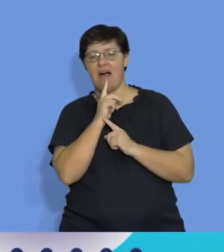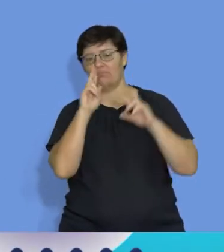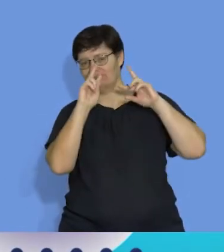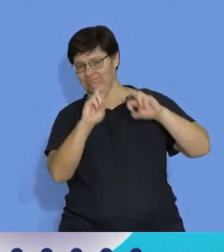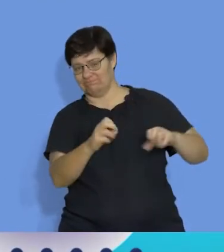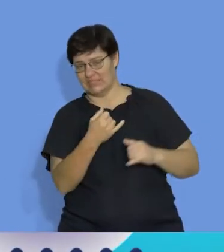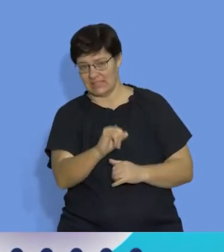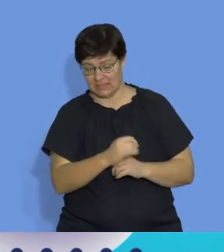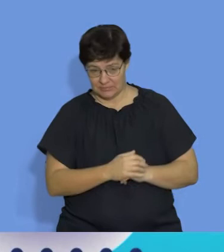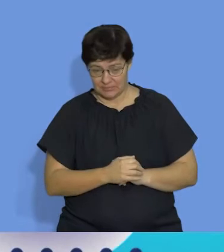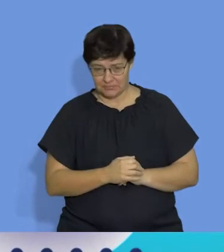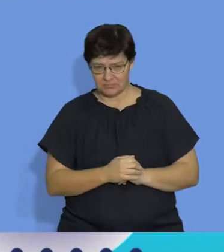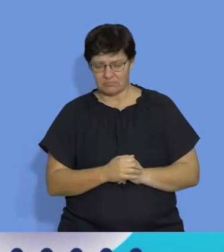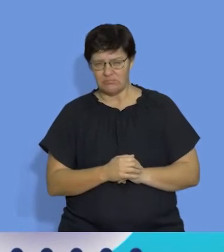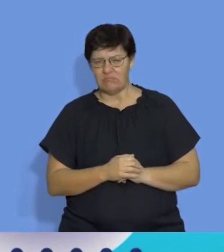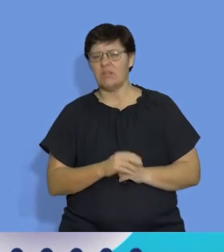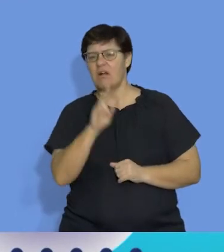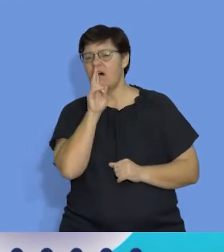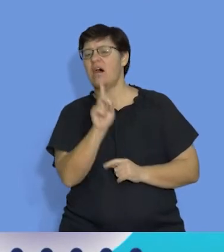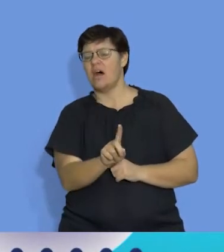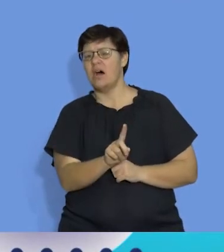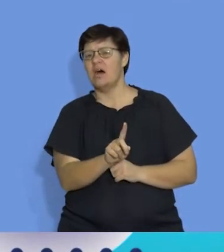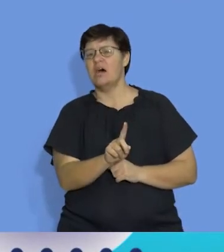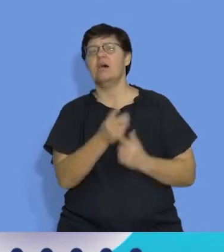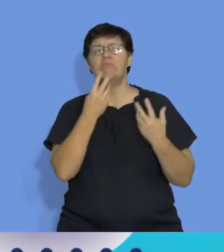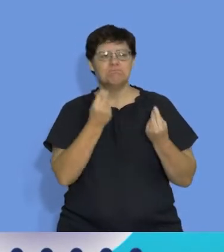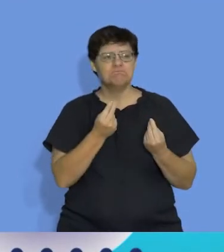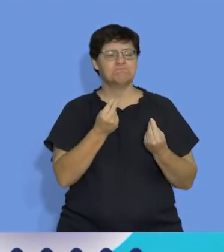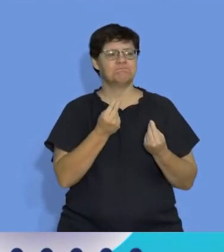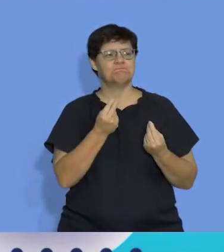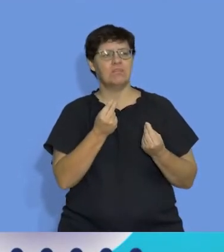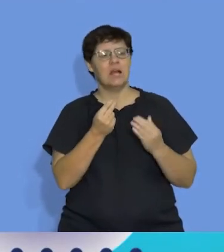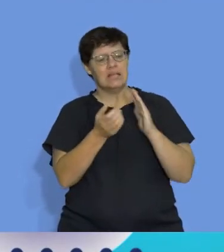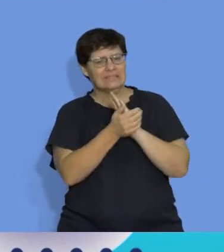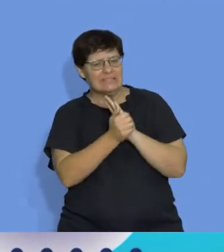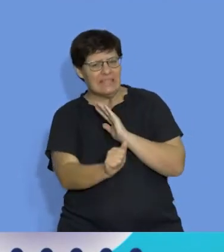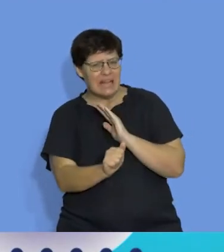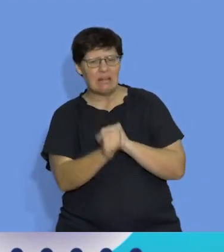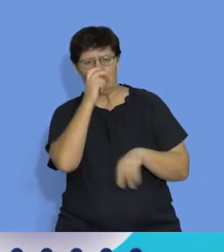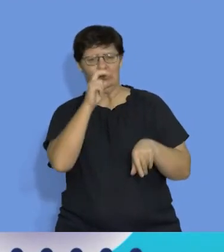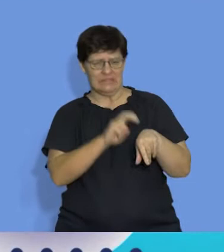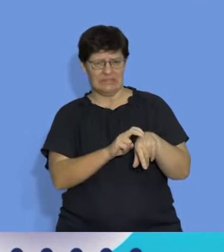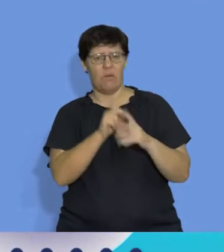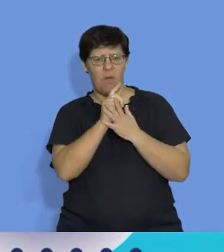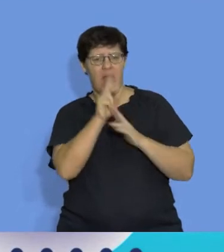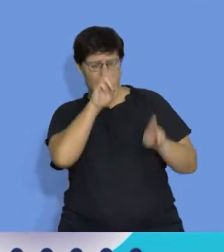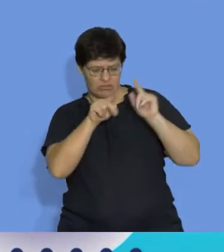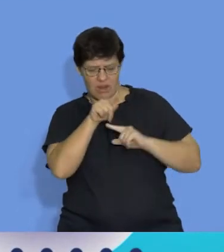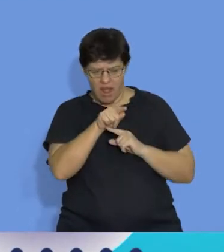a given example, there are certain techniques also that we need to kind of master. So let's look at the next set